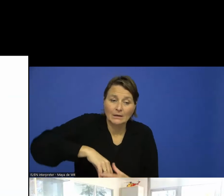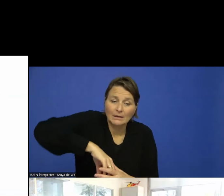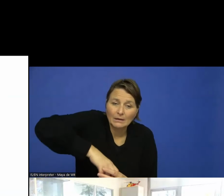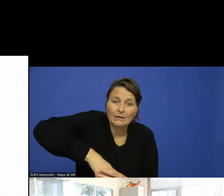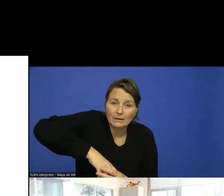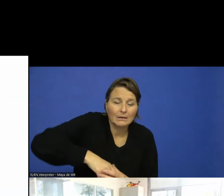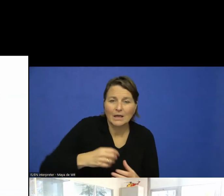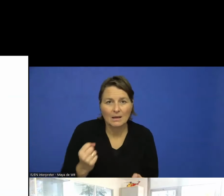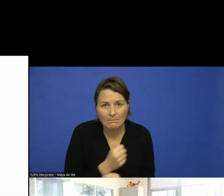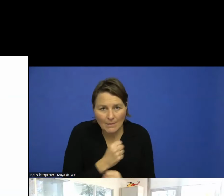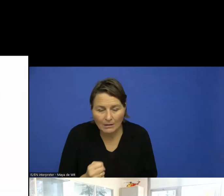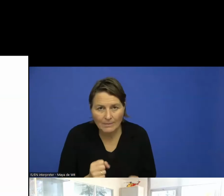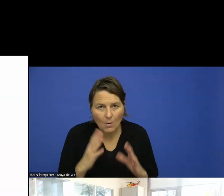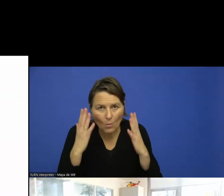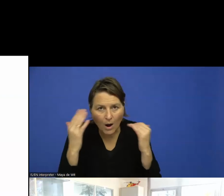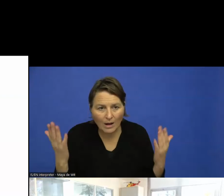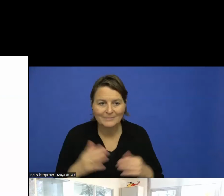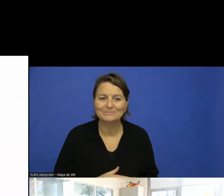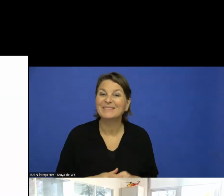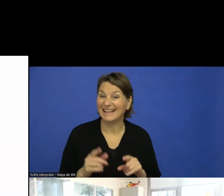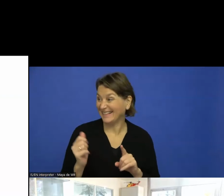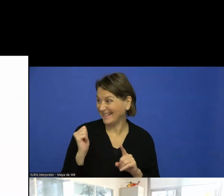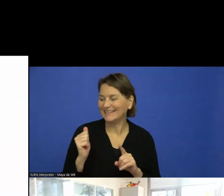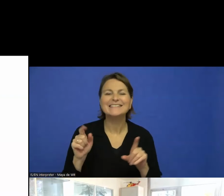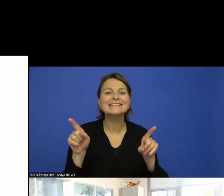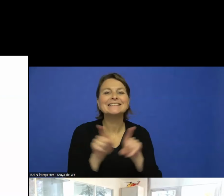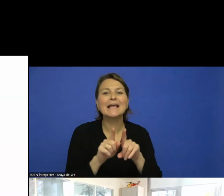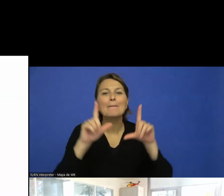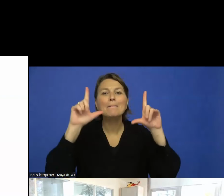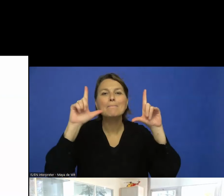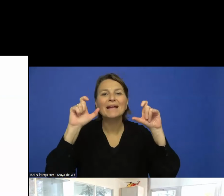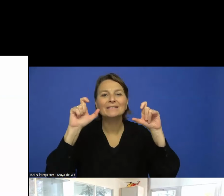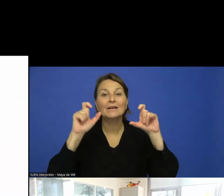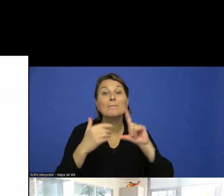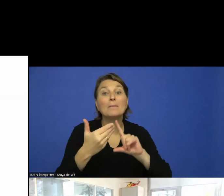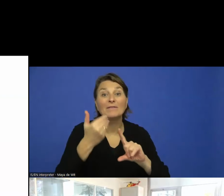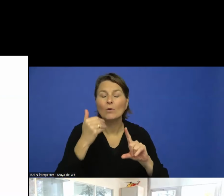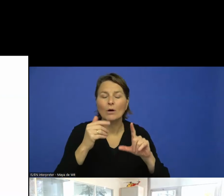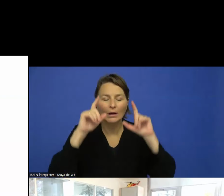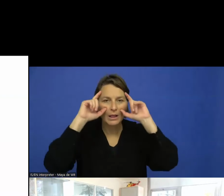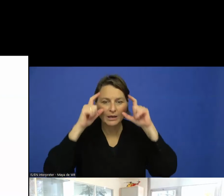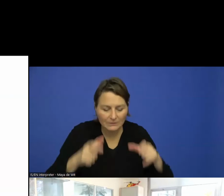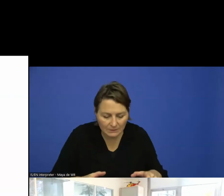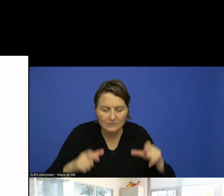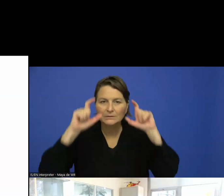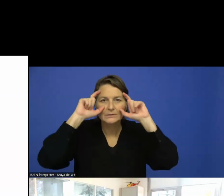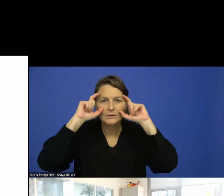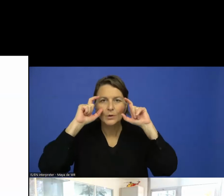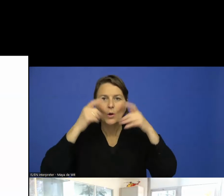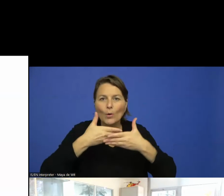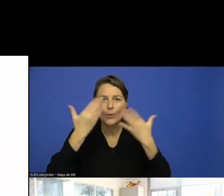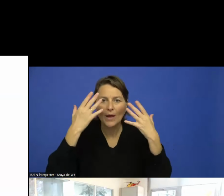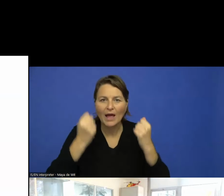as before, but no glasses, first thing in the morning. One of those medications you must